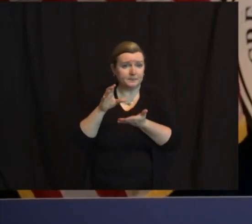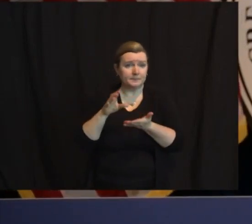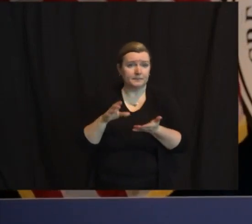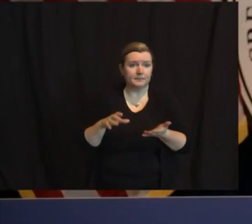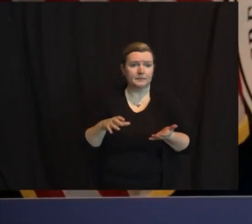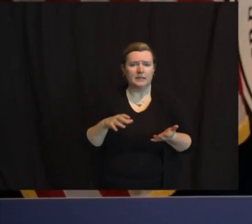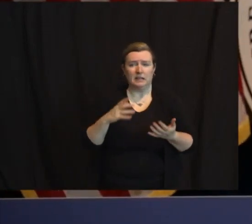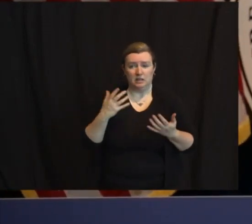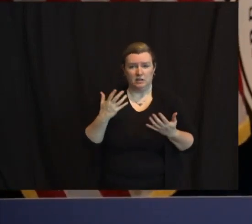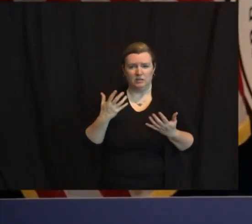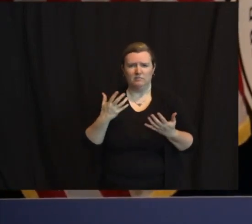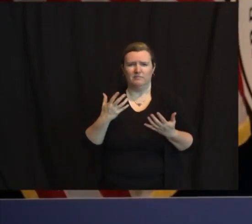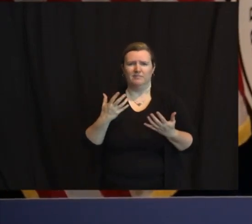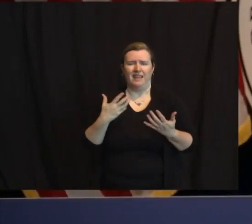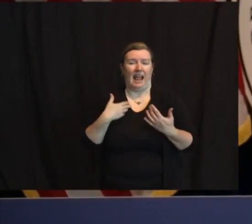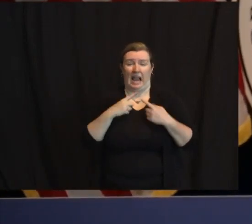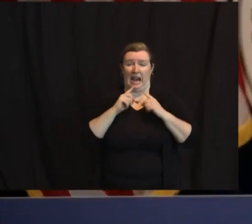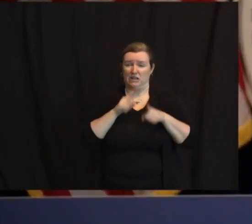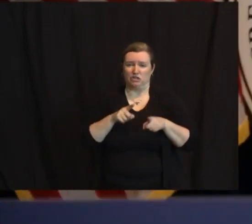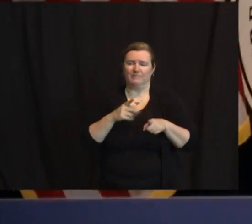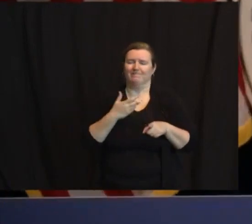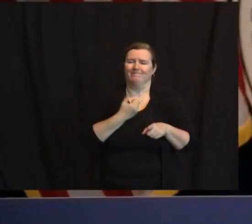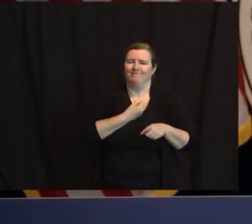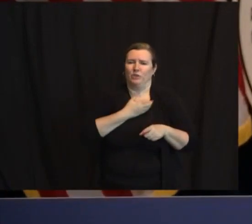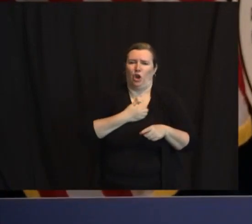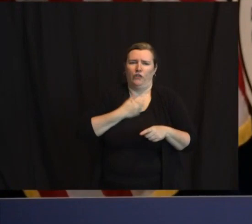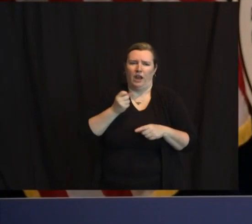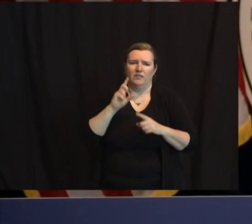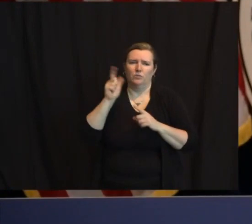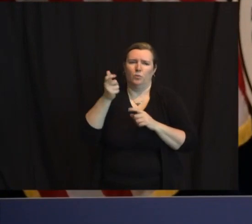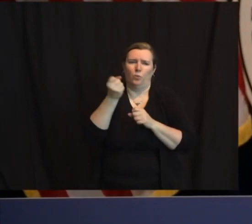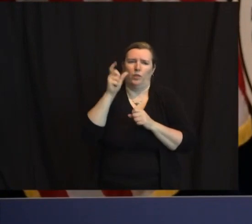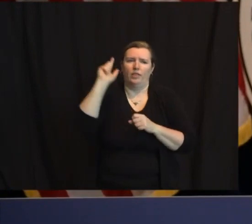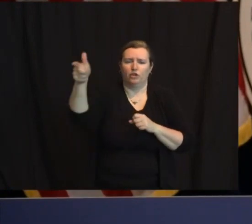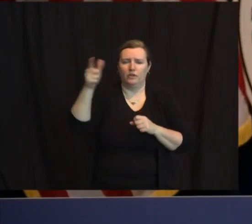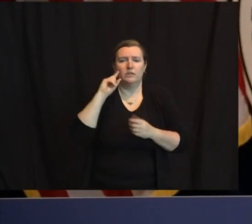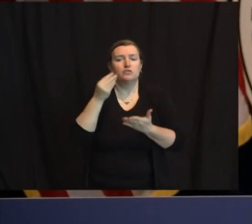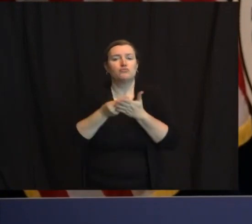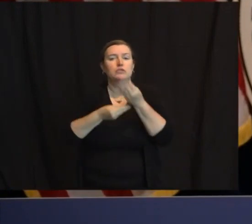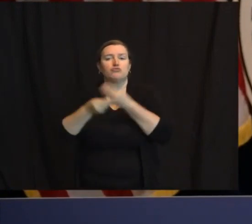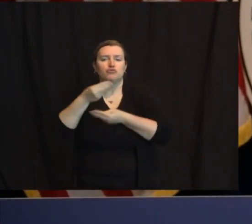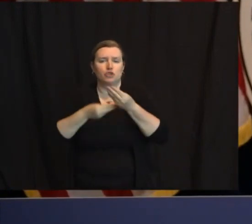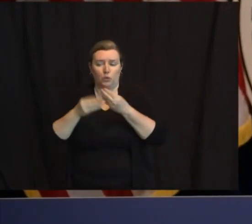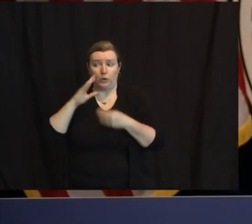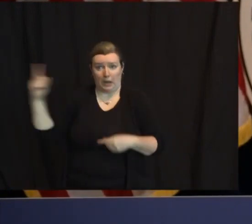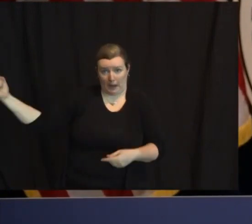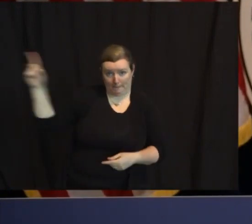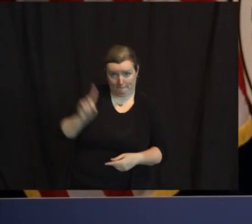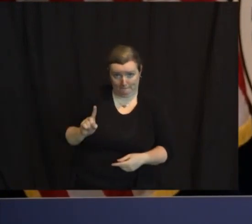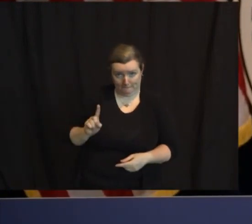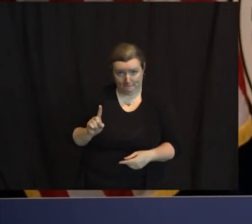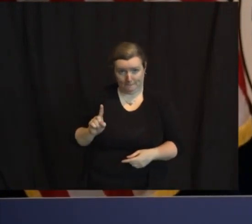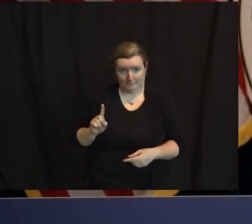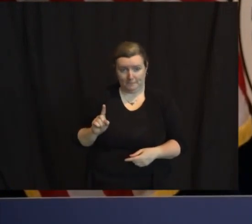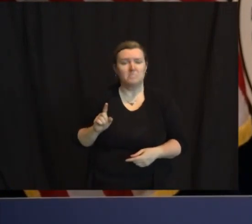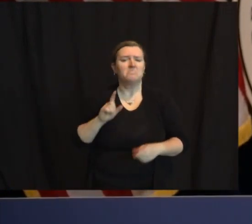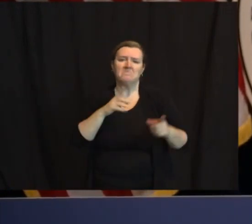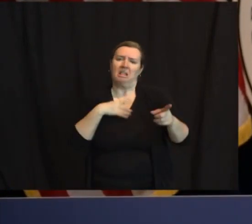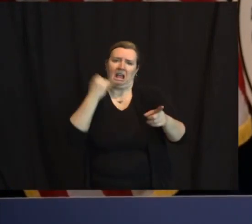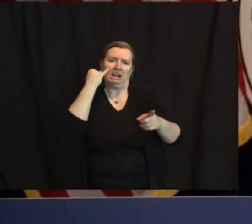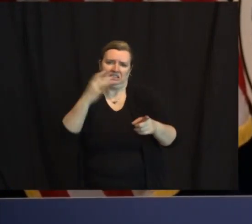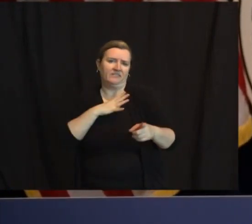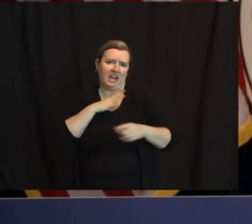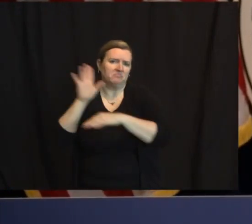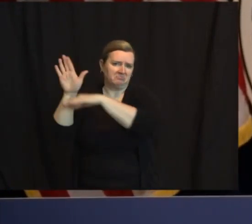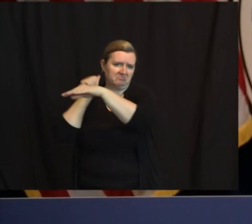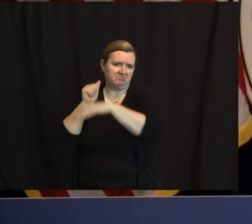right. And again, I like the idea of the treasurer at some point being with us, so Dan will keep me honest. Dave, good afternoon. Hi,